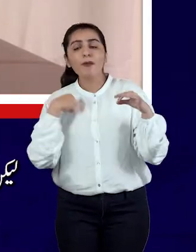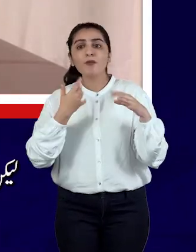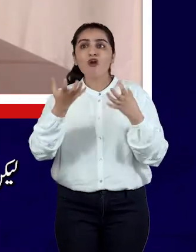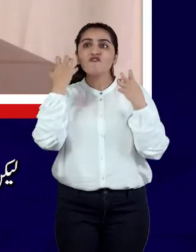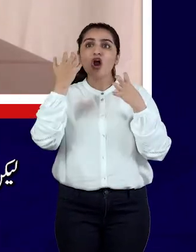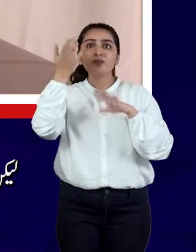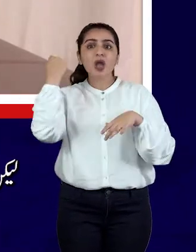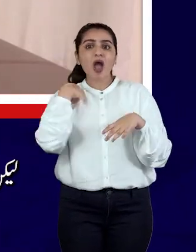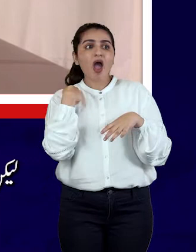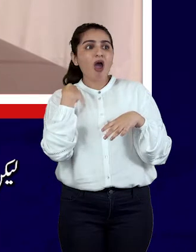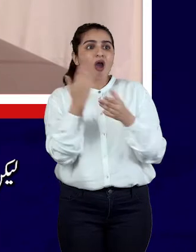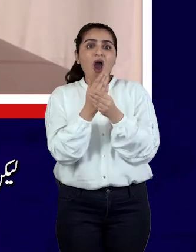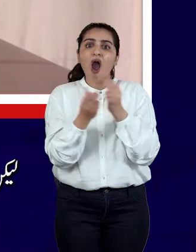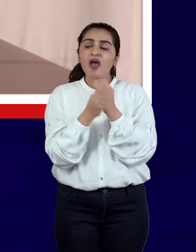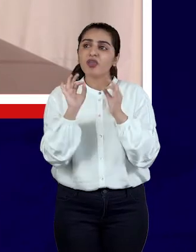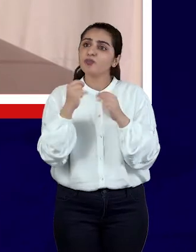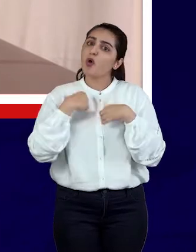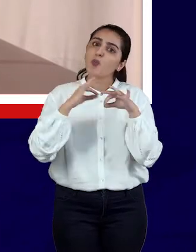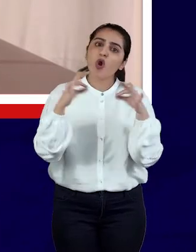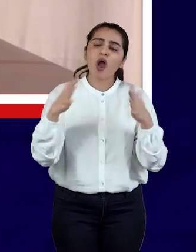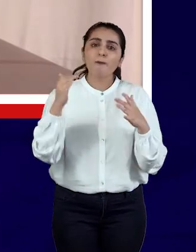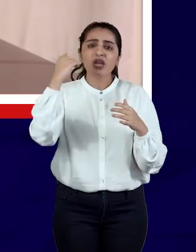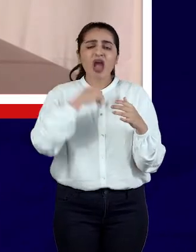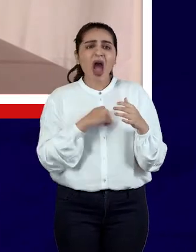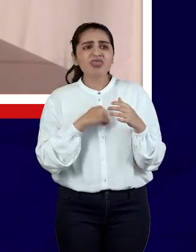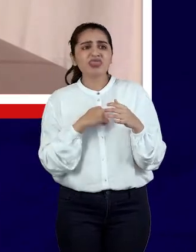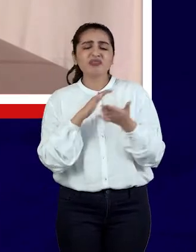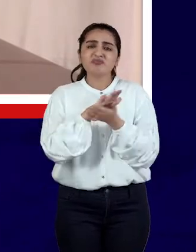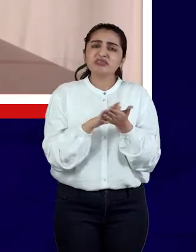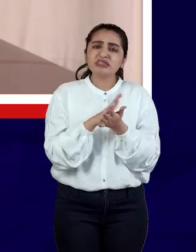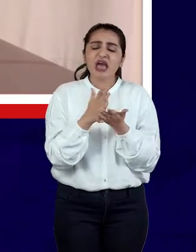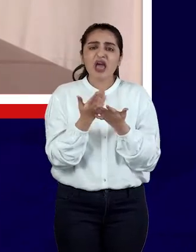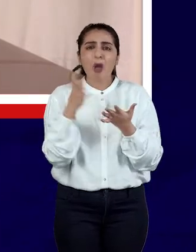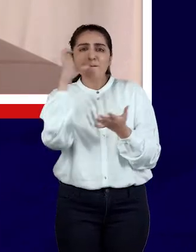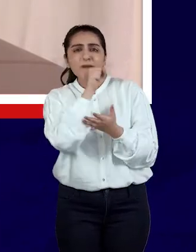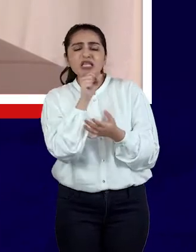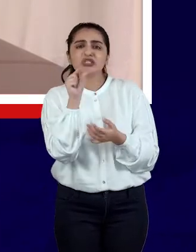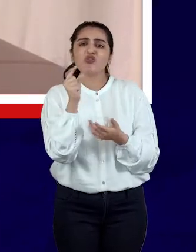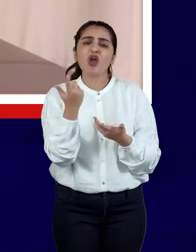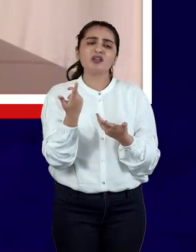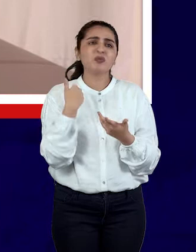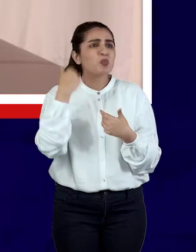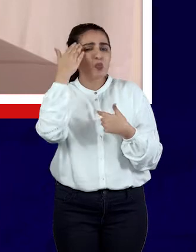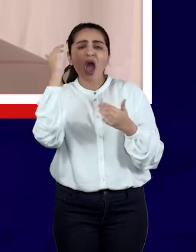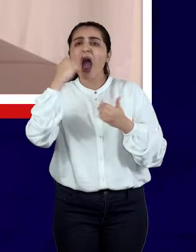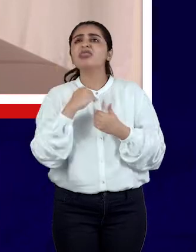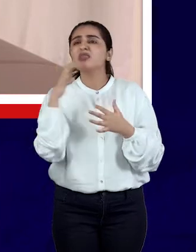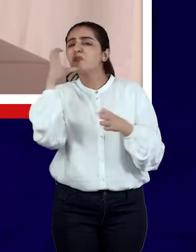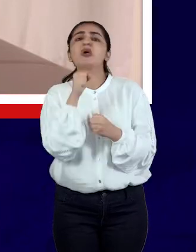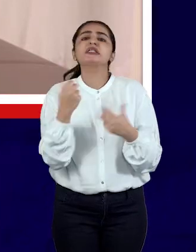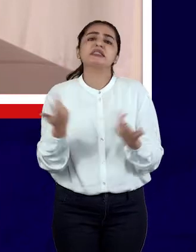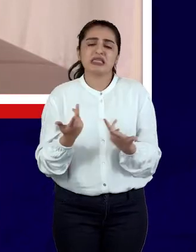in accordance with my art, but there was something missing. There was an emptiness and I didn't know how to fulfill